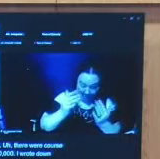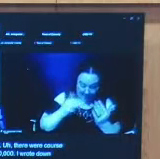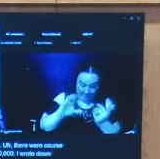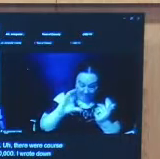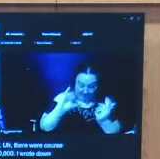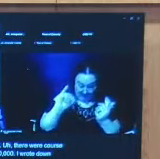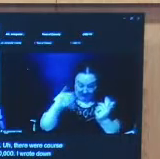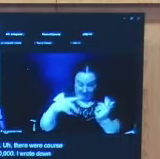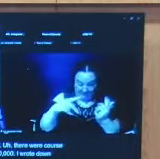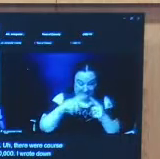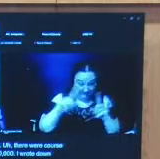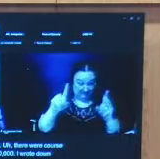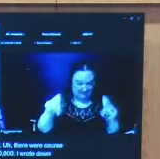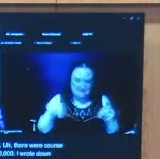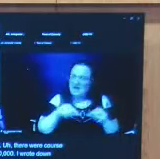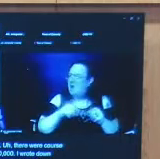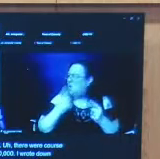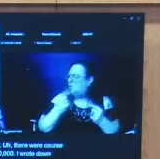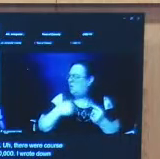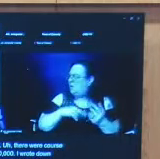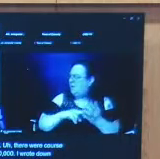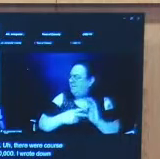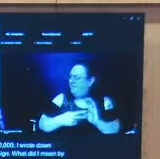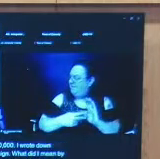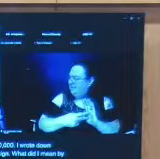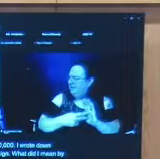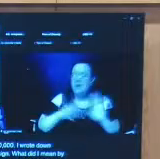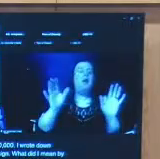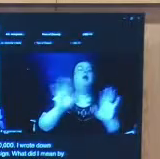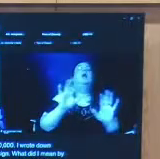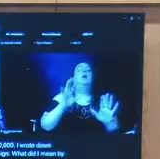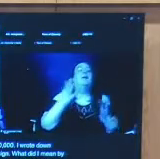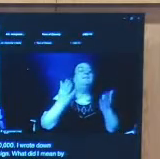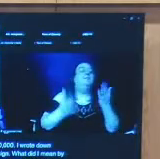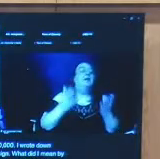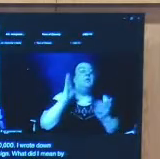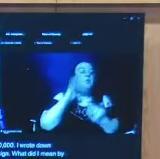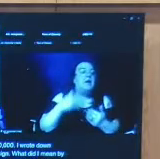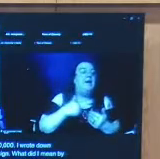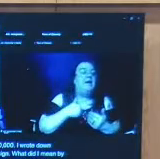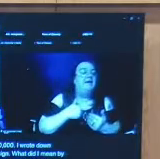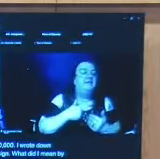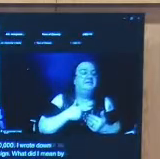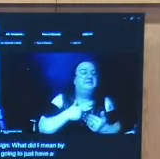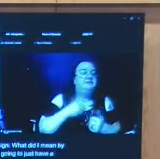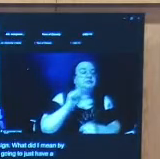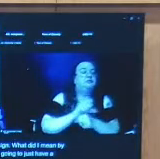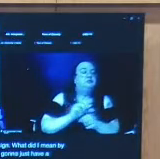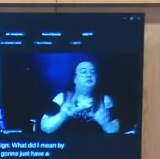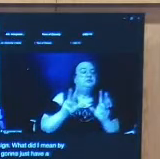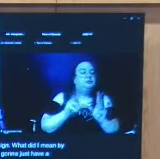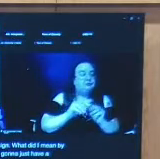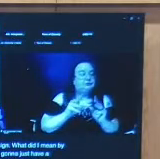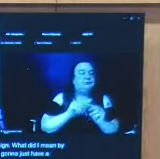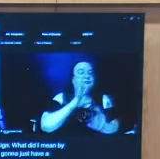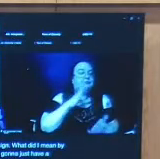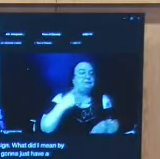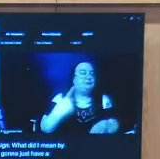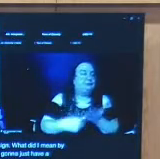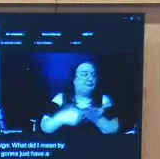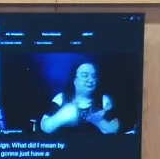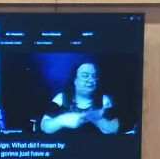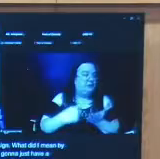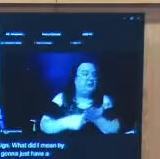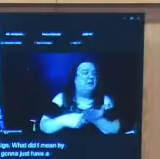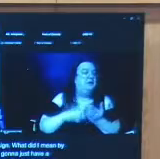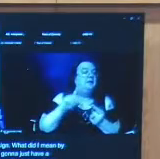CIP sign. What did I mean by that? Oh, we were perhaps going to just have a work session discussion about